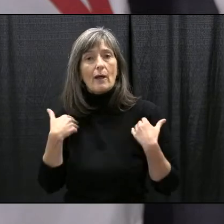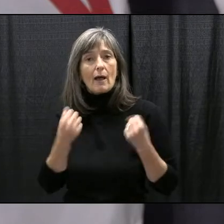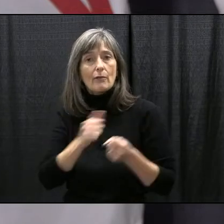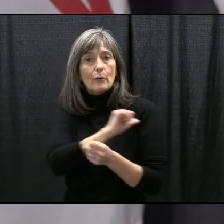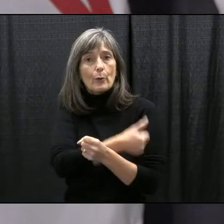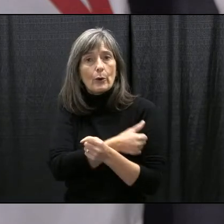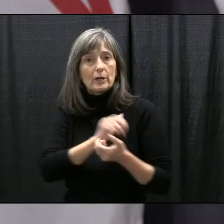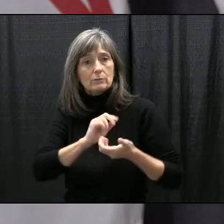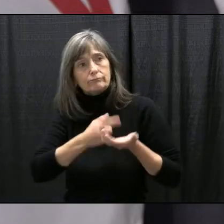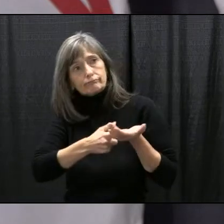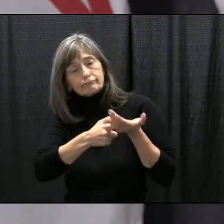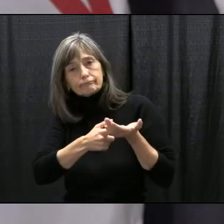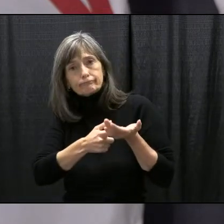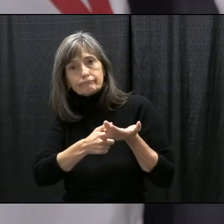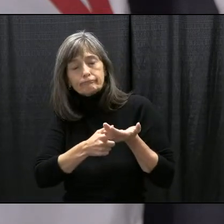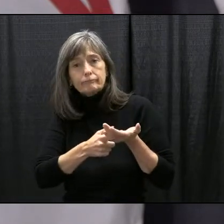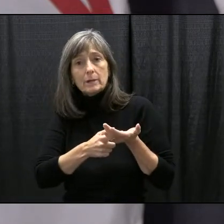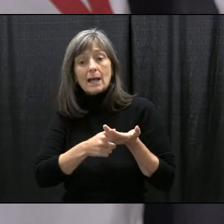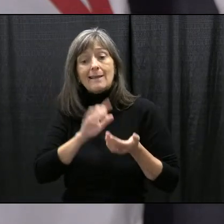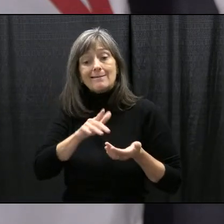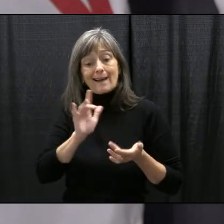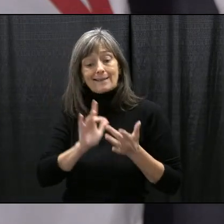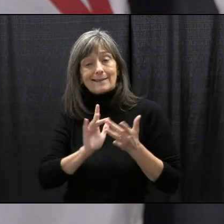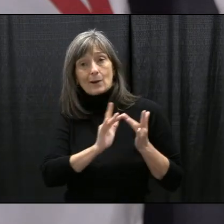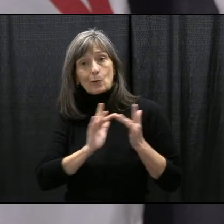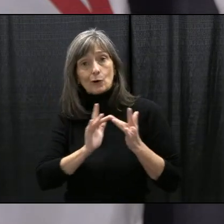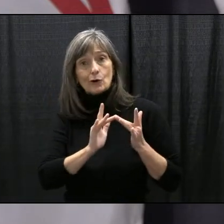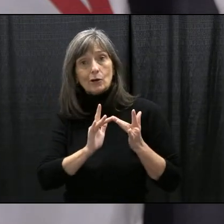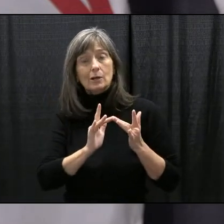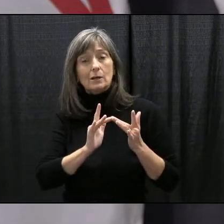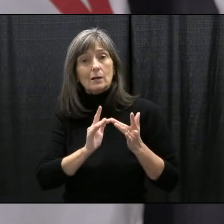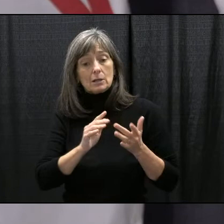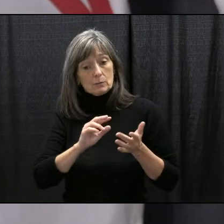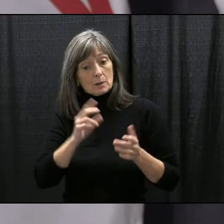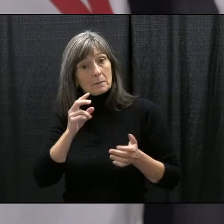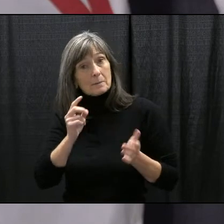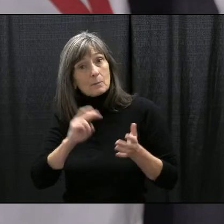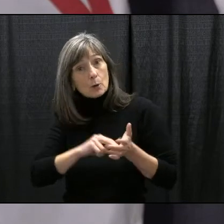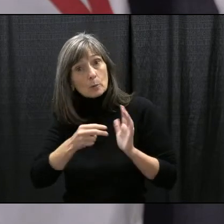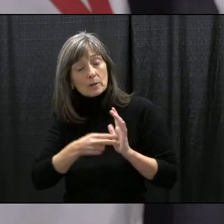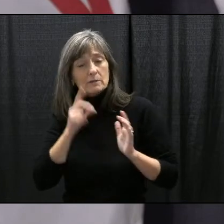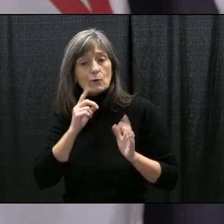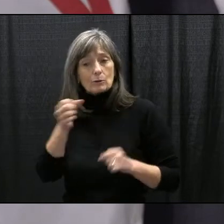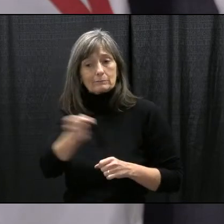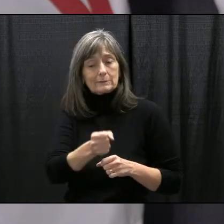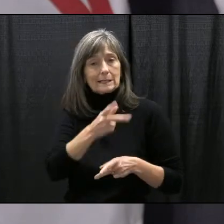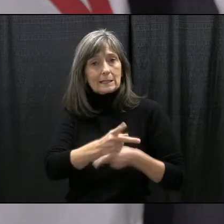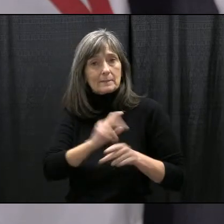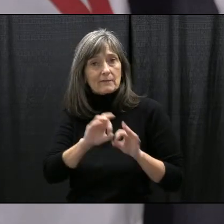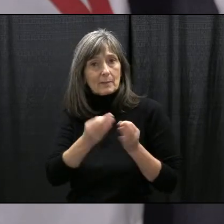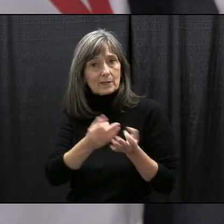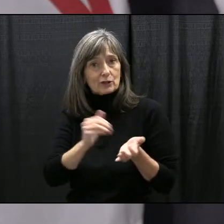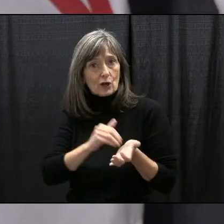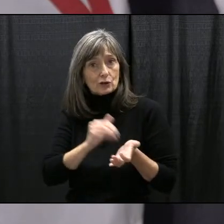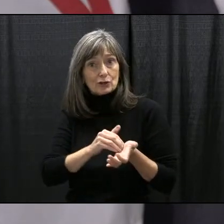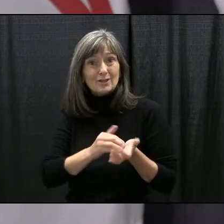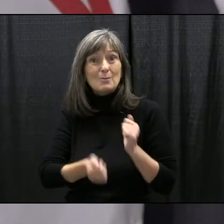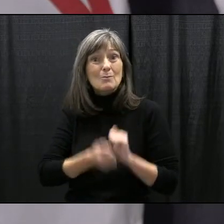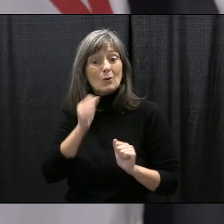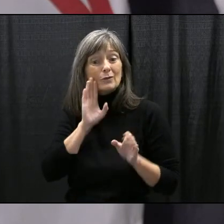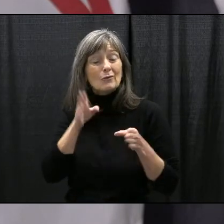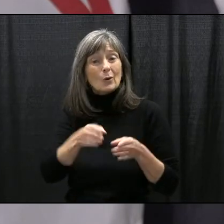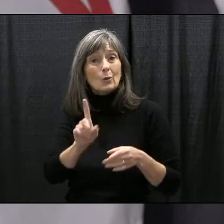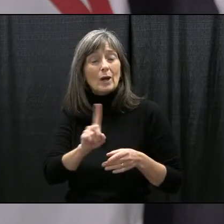authorities. Among the goals of the networks are improved recruitment and retention of family physicians, particularly in